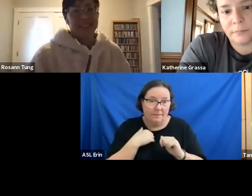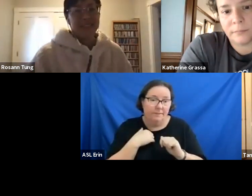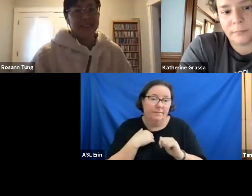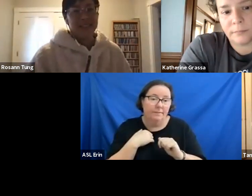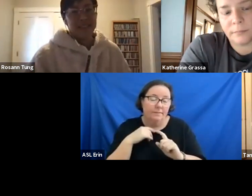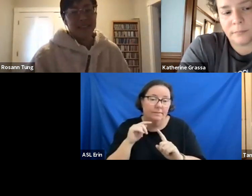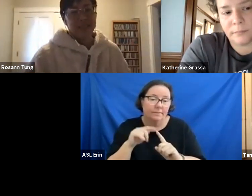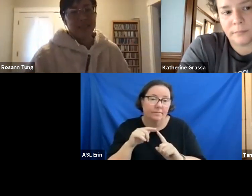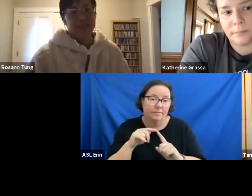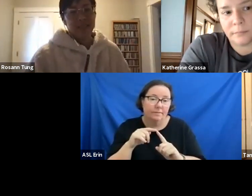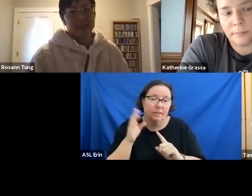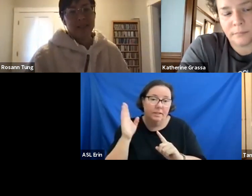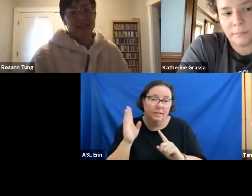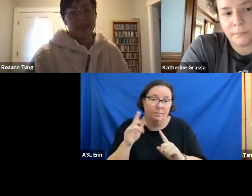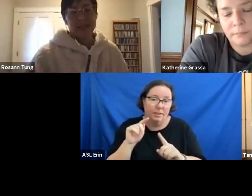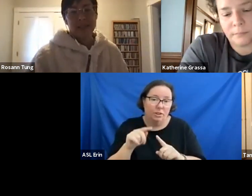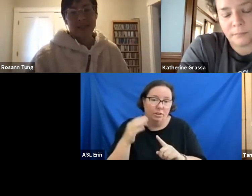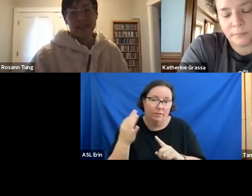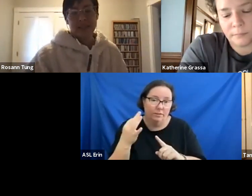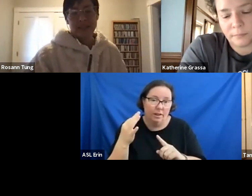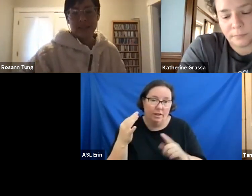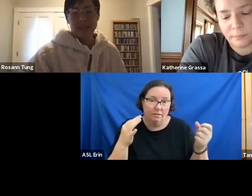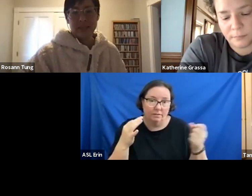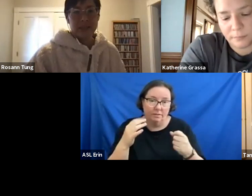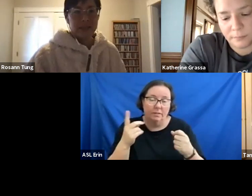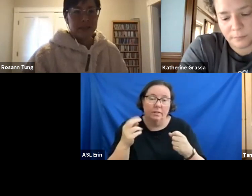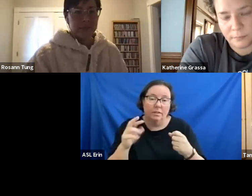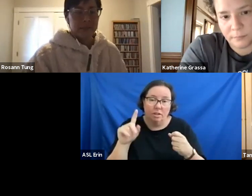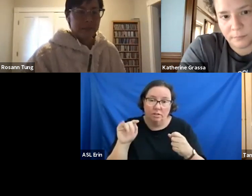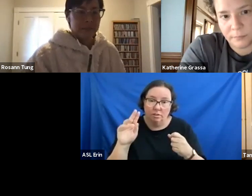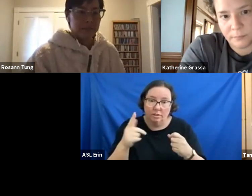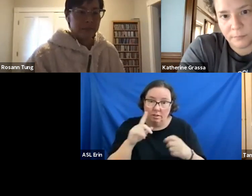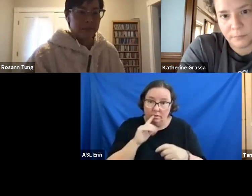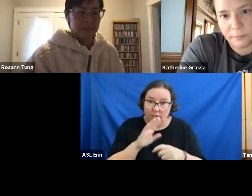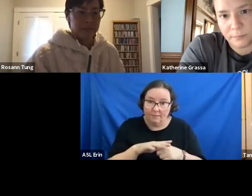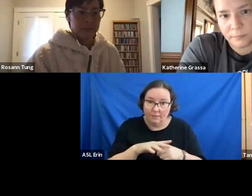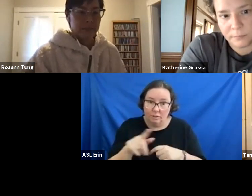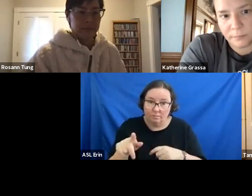a speaker, and Dr. Tung, are we all confirmed?